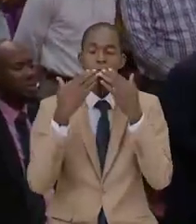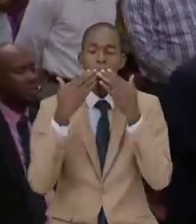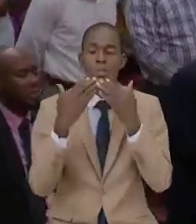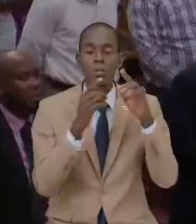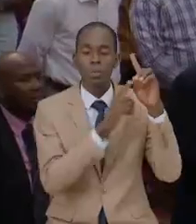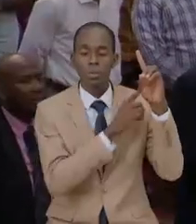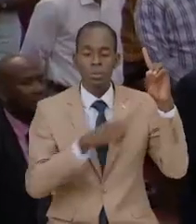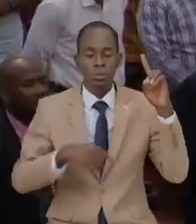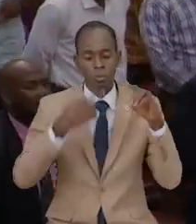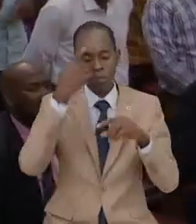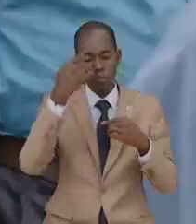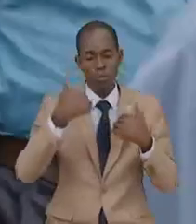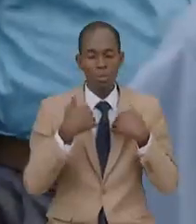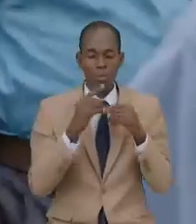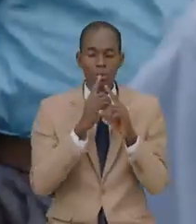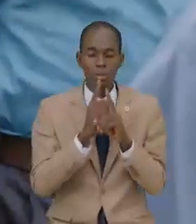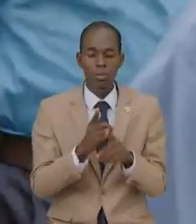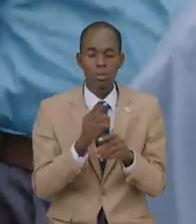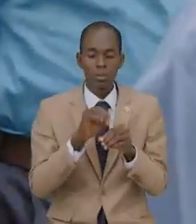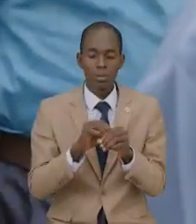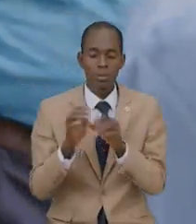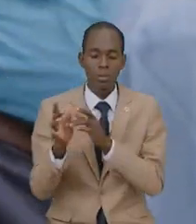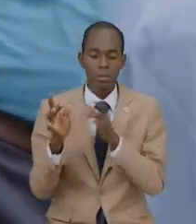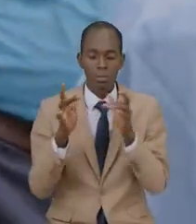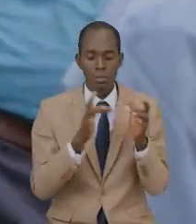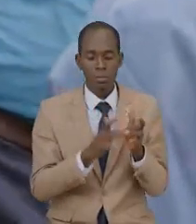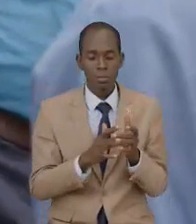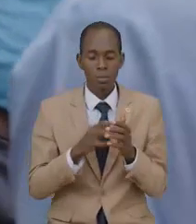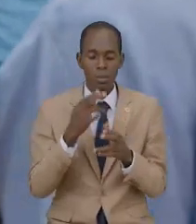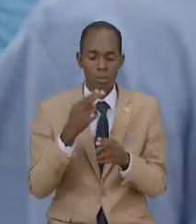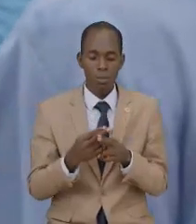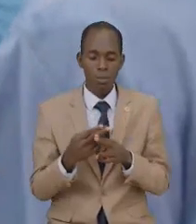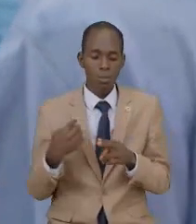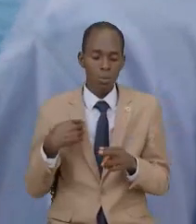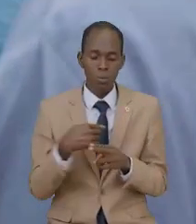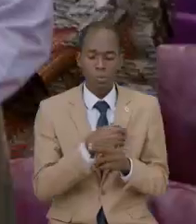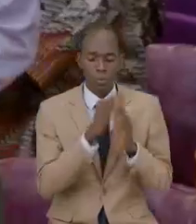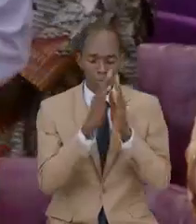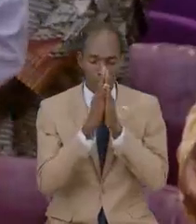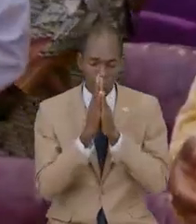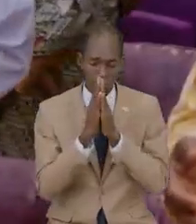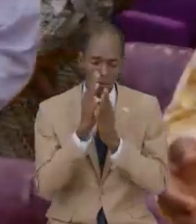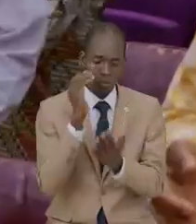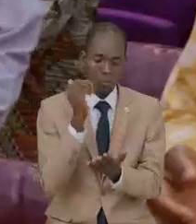Lord, because we know you have answered. In Jesus' name we pray.